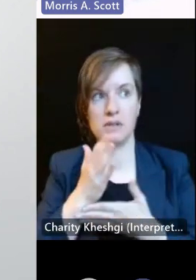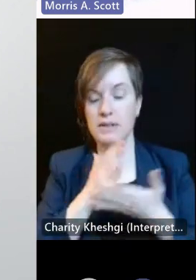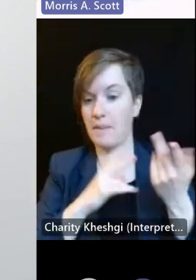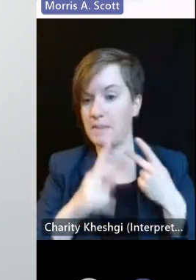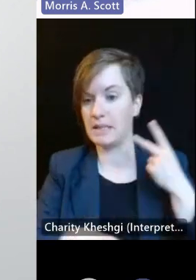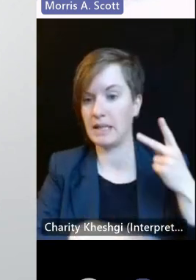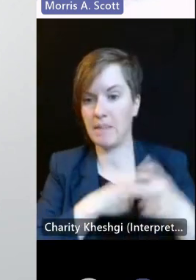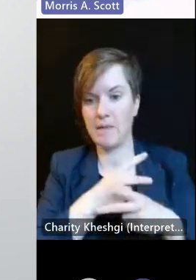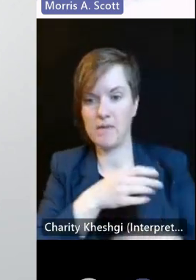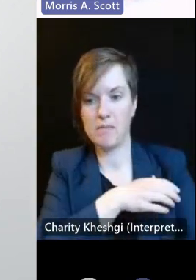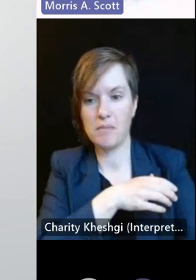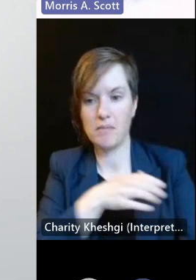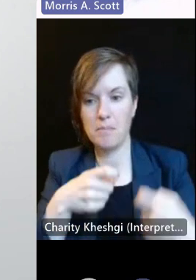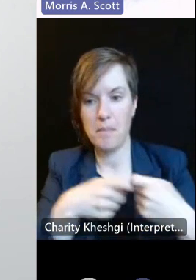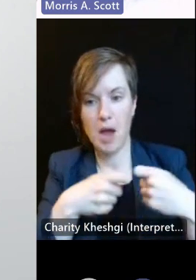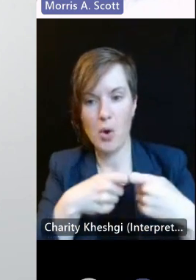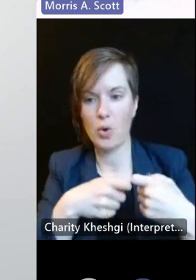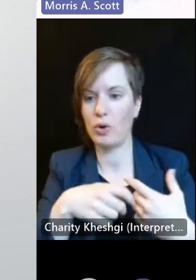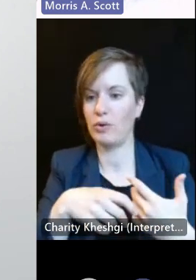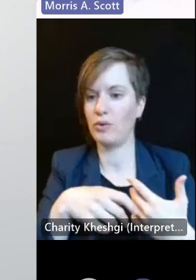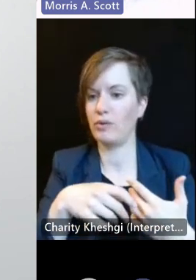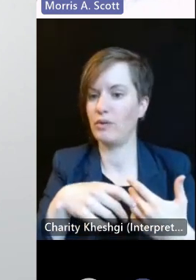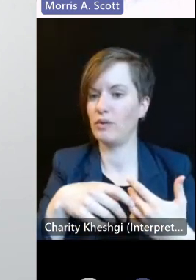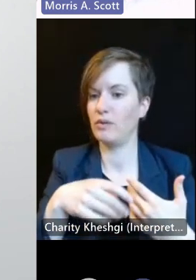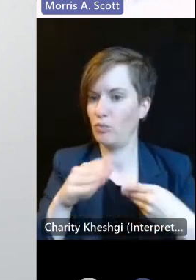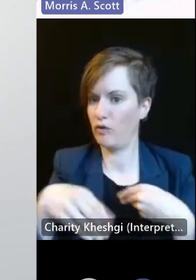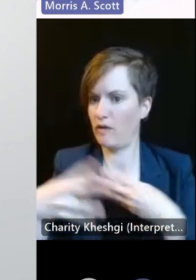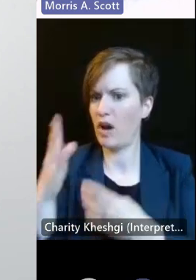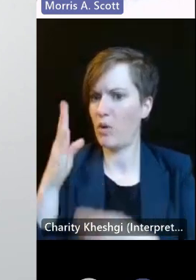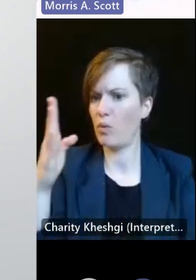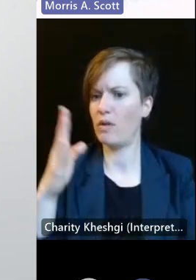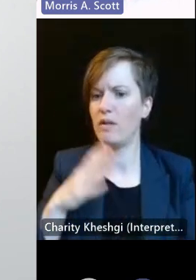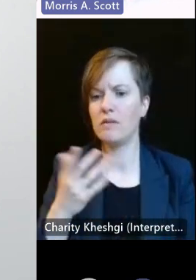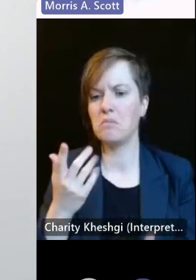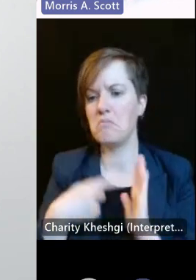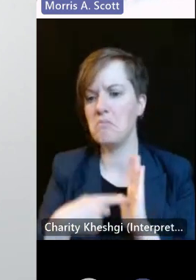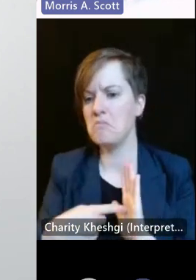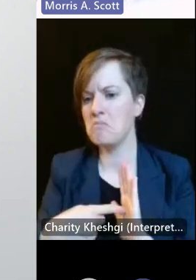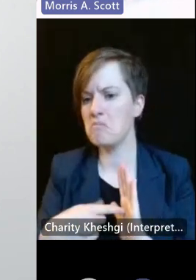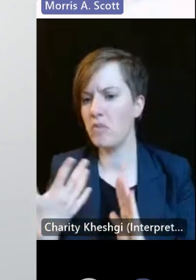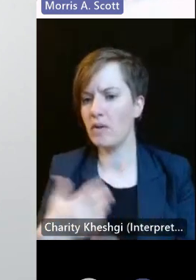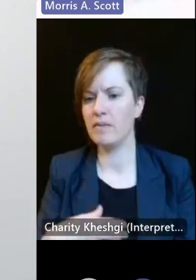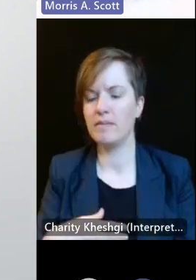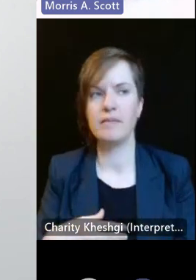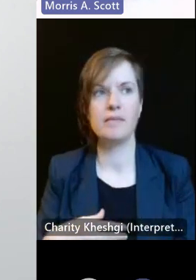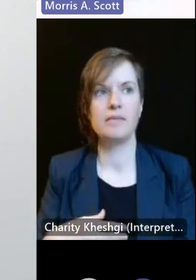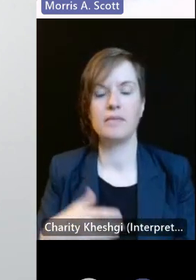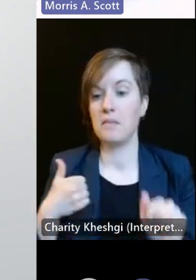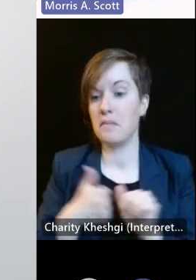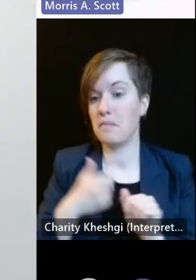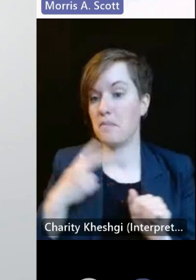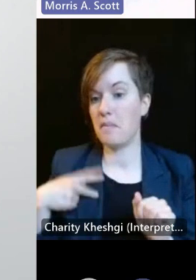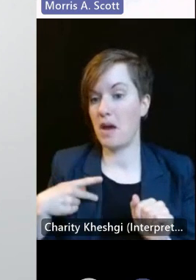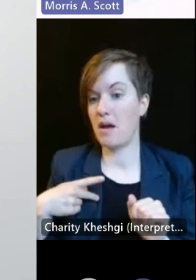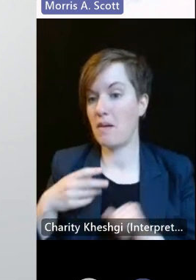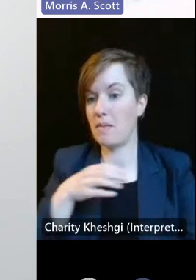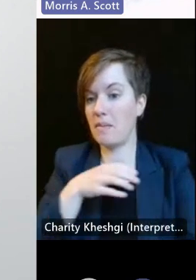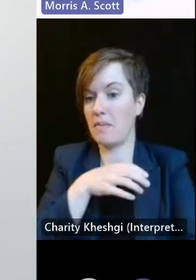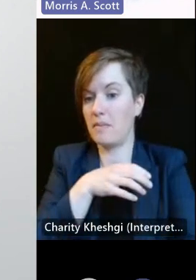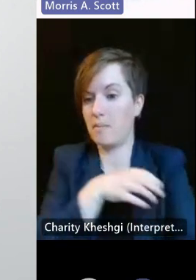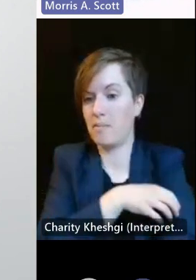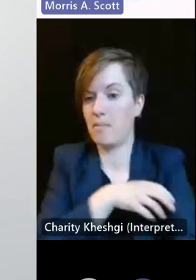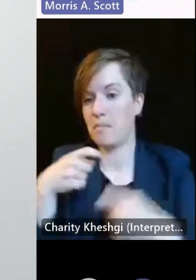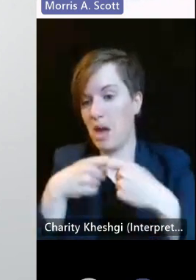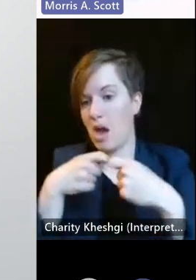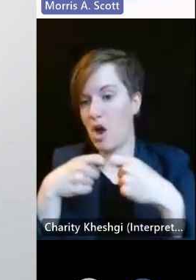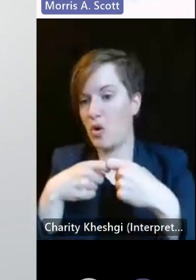electricity will be provided. Examples of this includes a backup power generator. Now, why is this